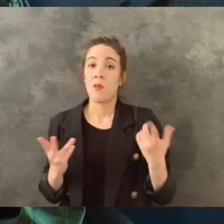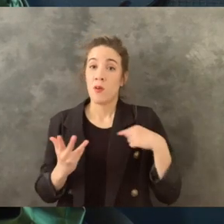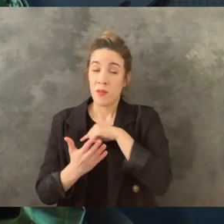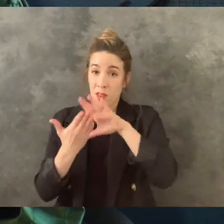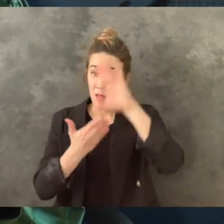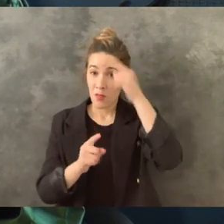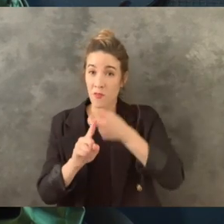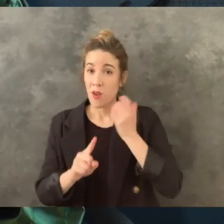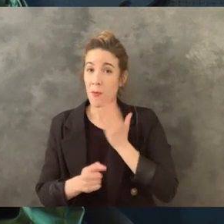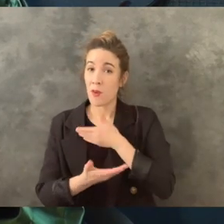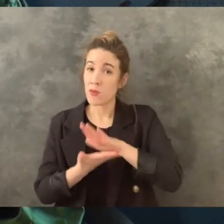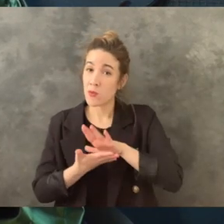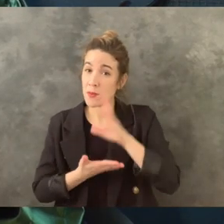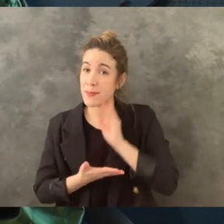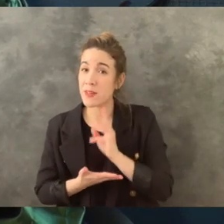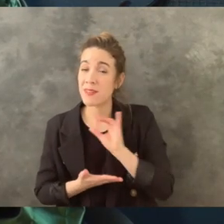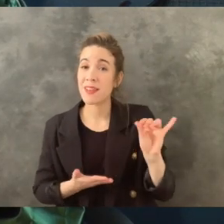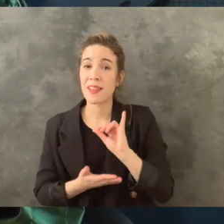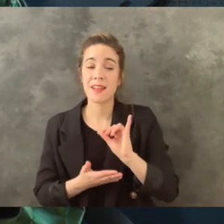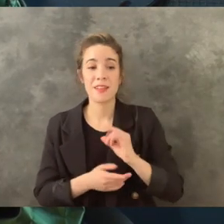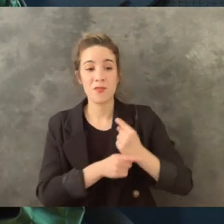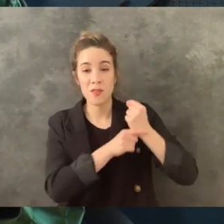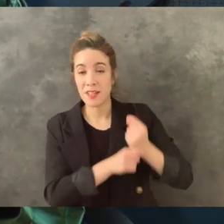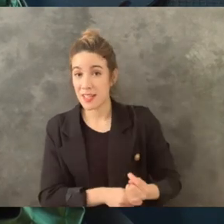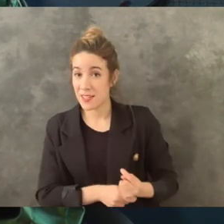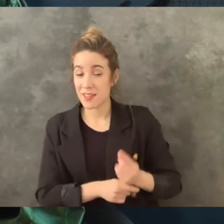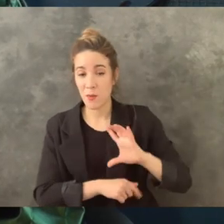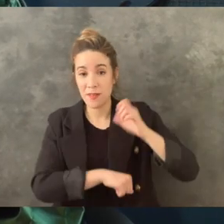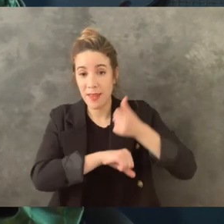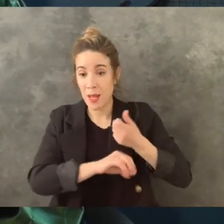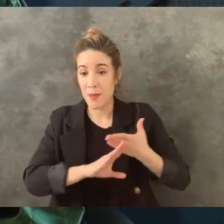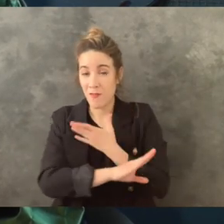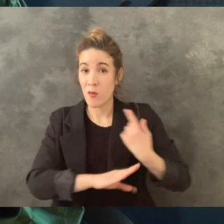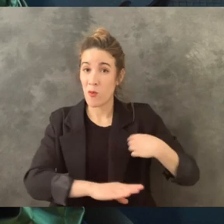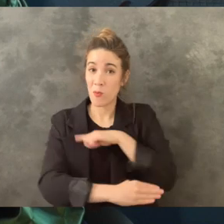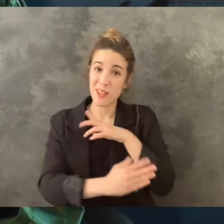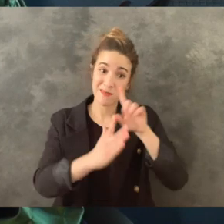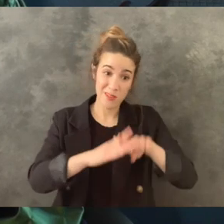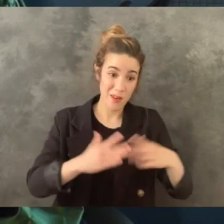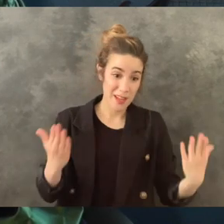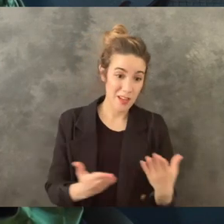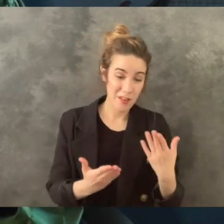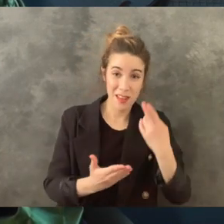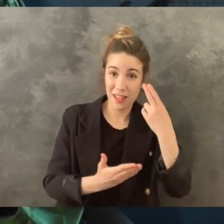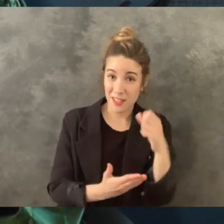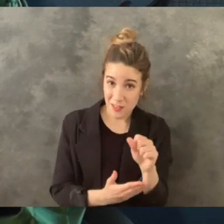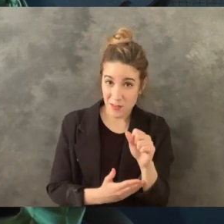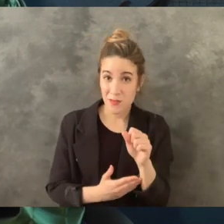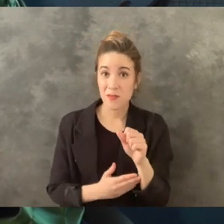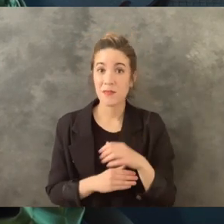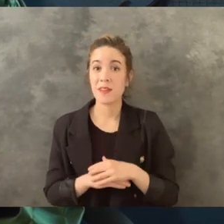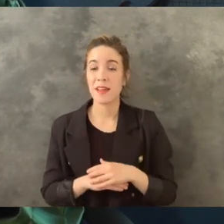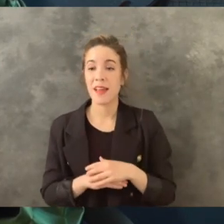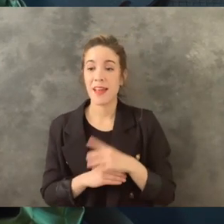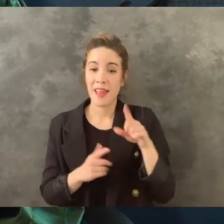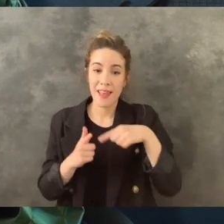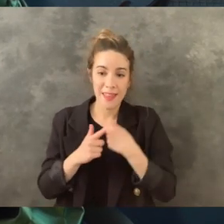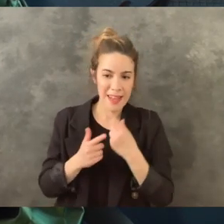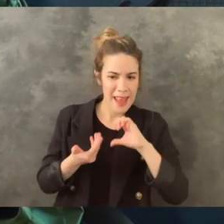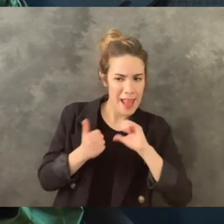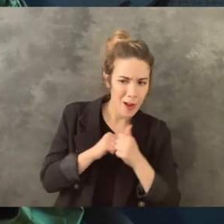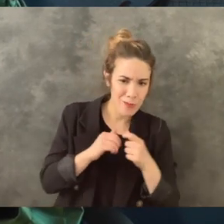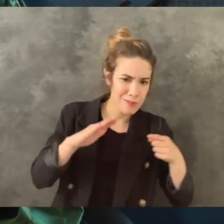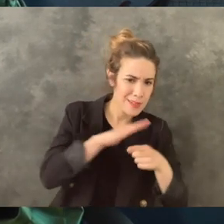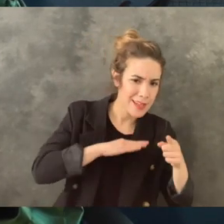learned from our entire schooling experience, like the traditions which were here long before we first walked through those doors and had to sneak a snack out without